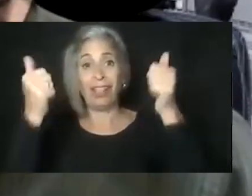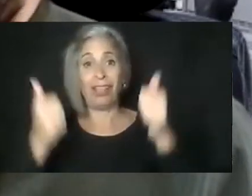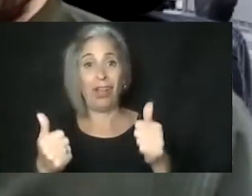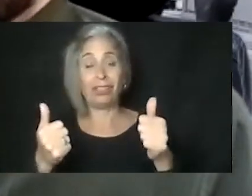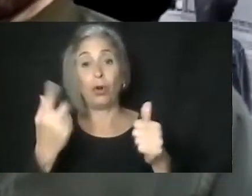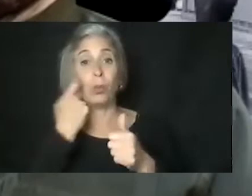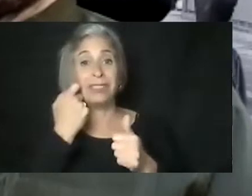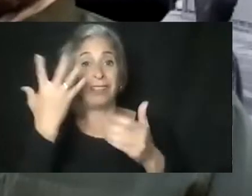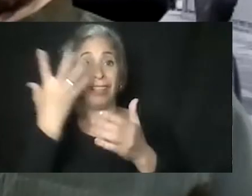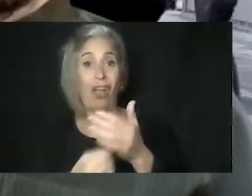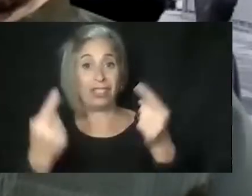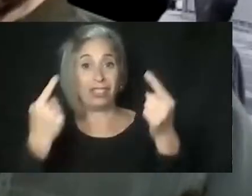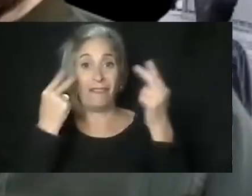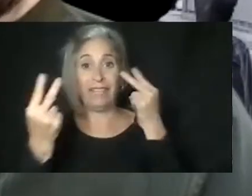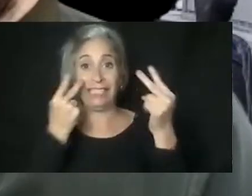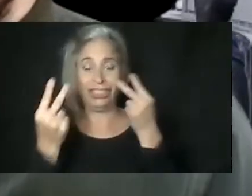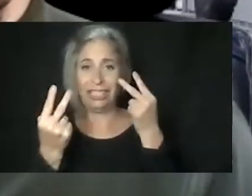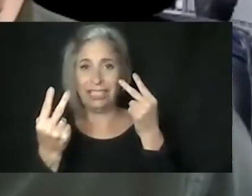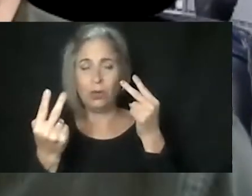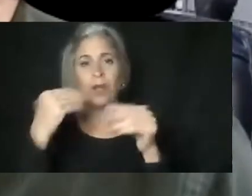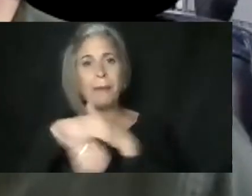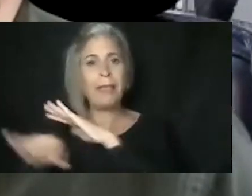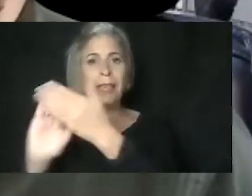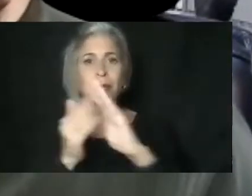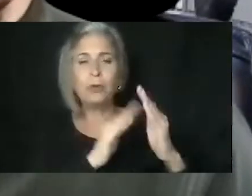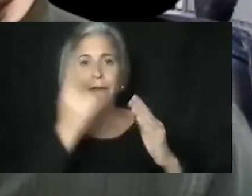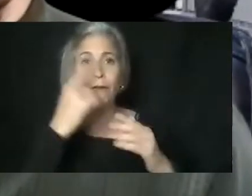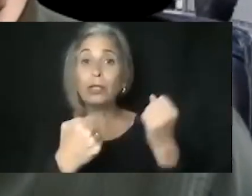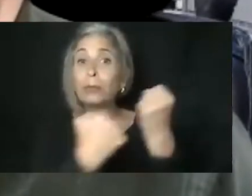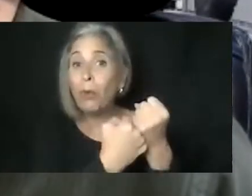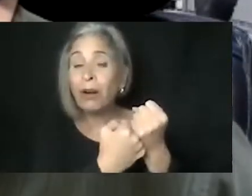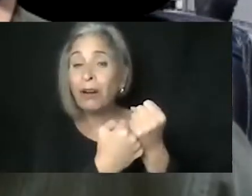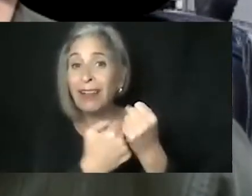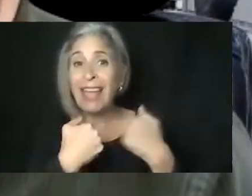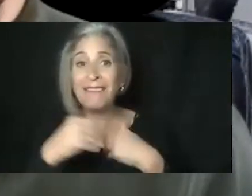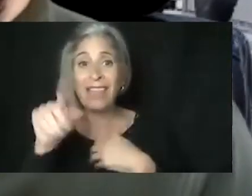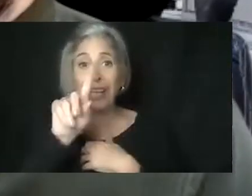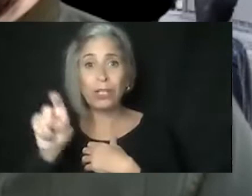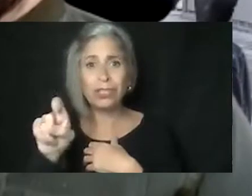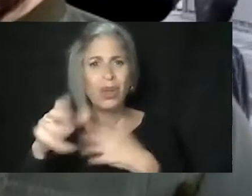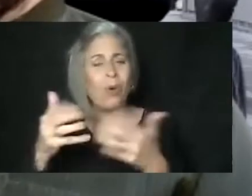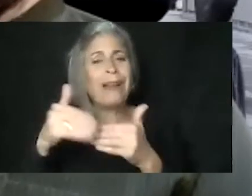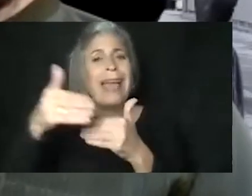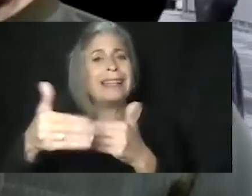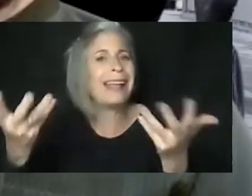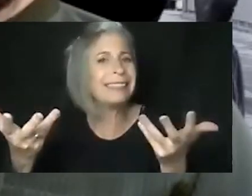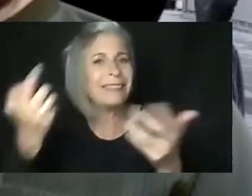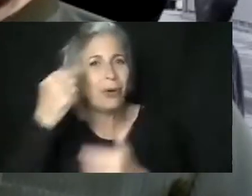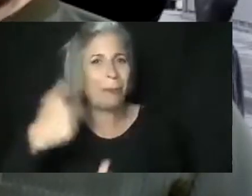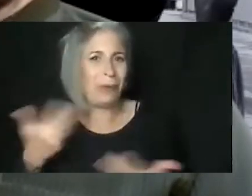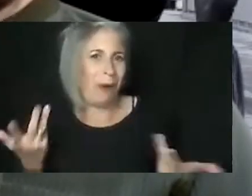vision, who come in to the community for support and who have that question, what's next for me,